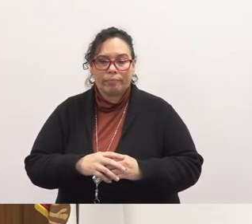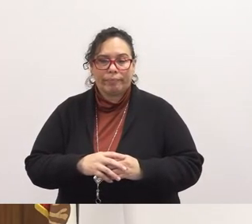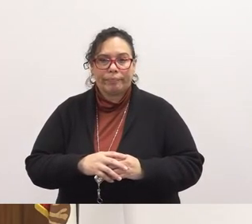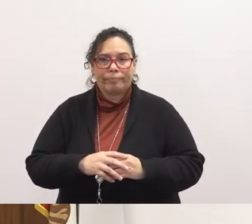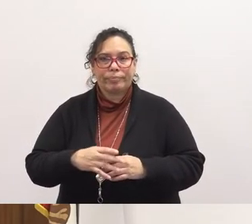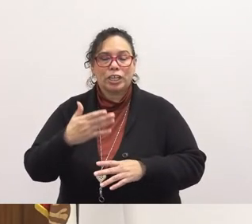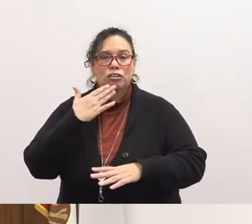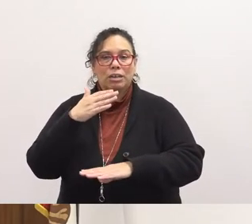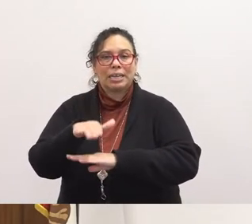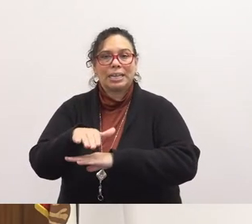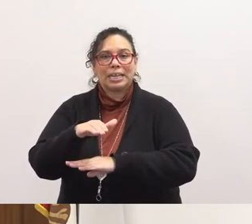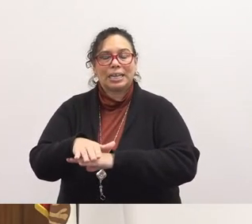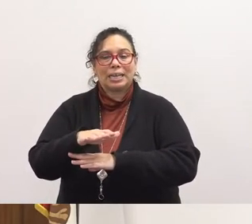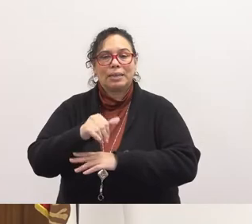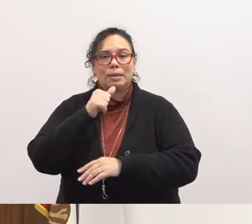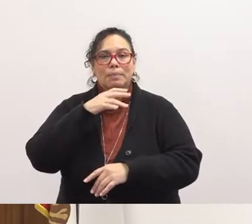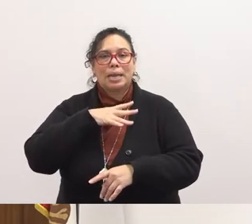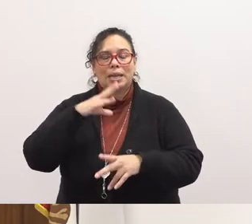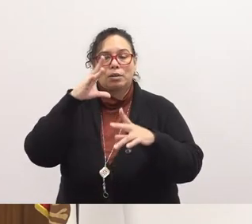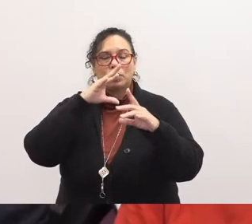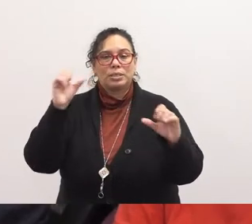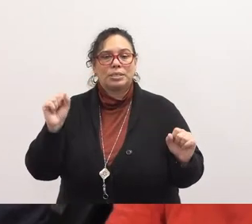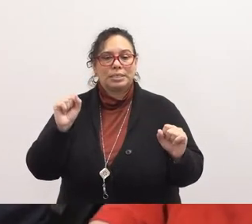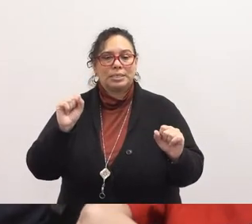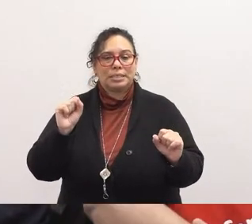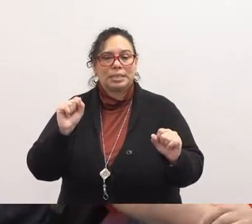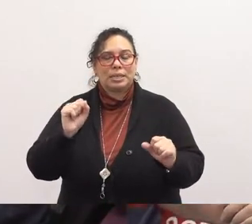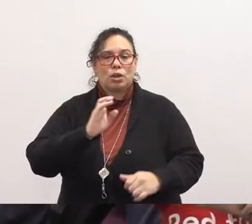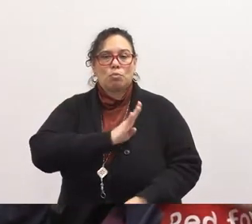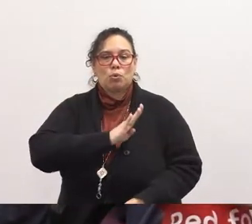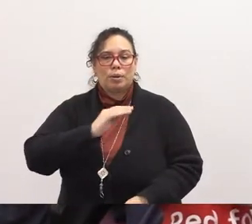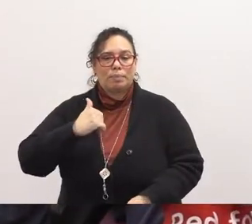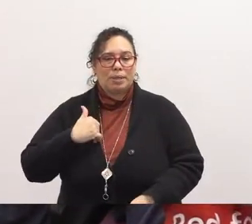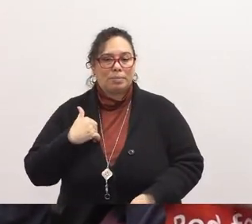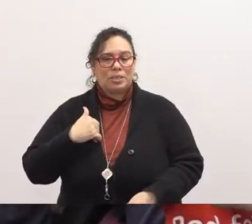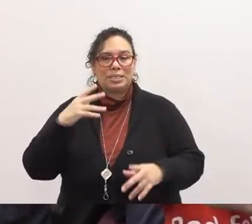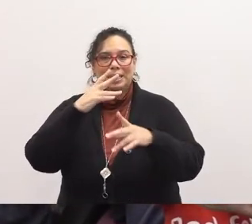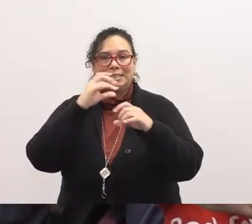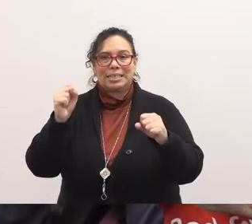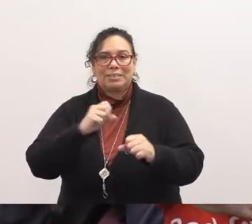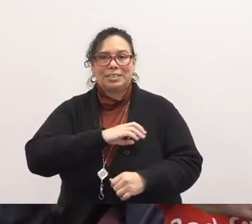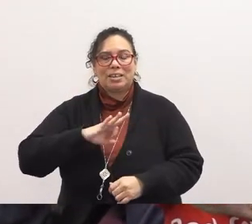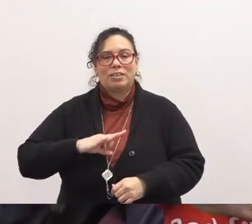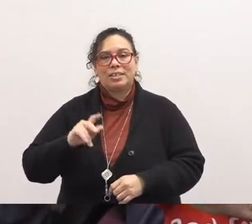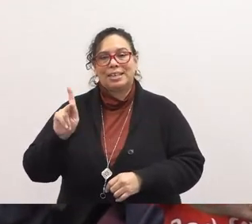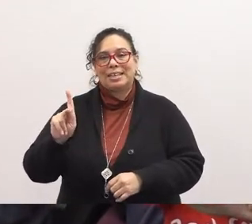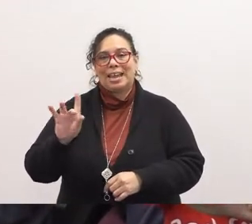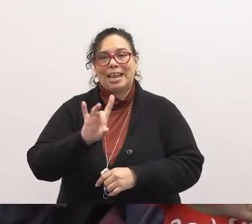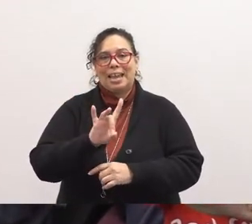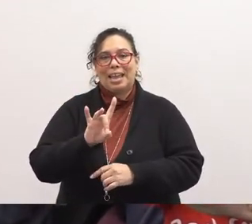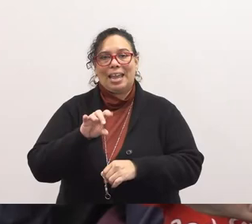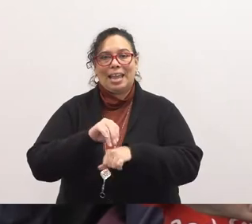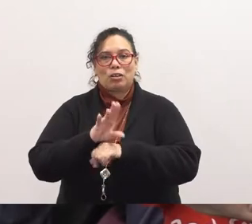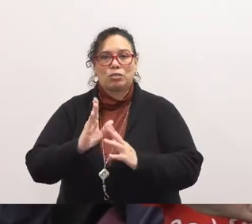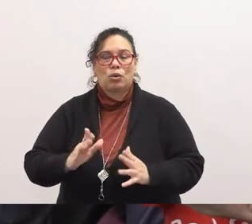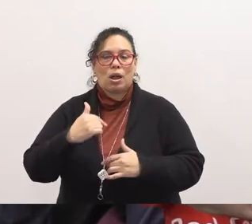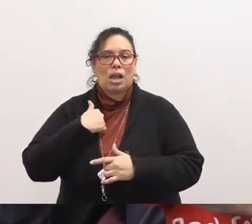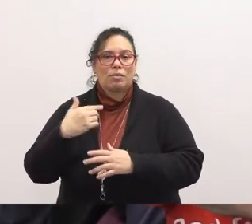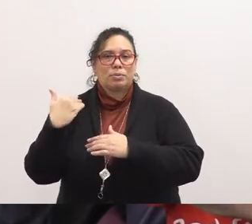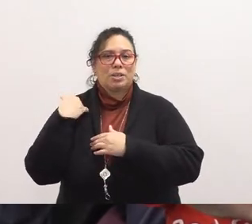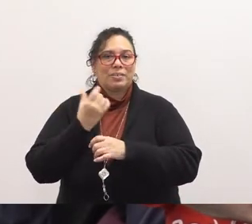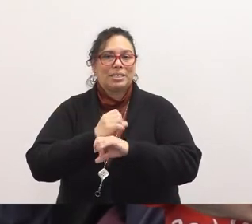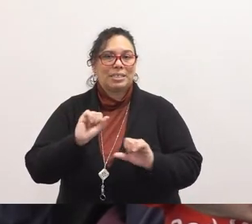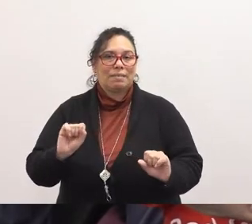Good evening, Madam President, members of the board, and executive staff. As a KA counselor, I am responsible for the safety